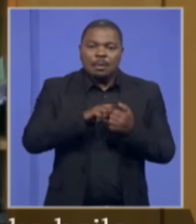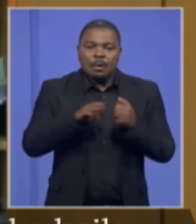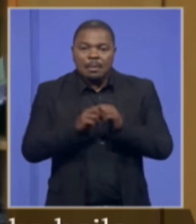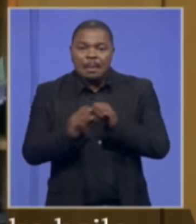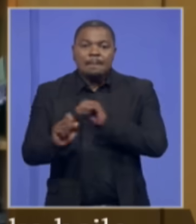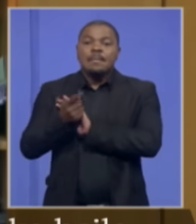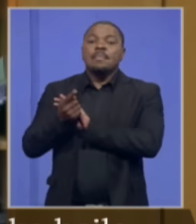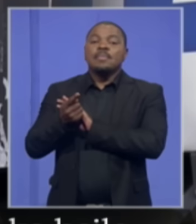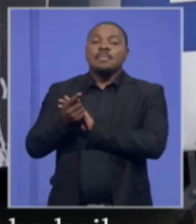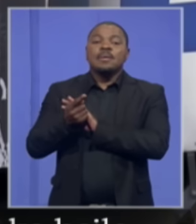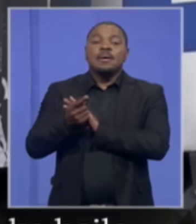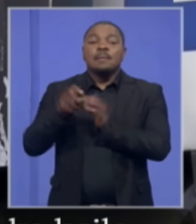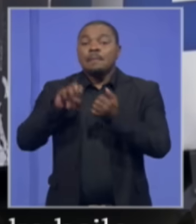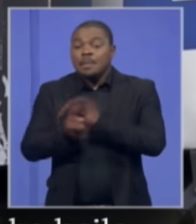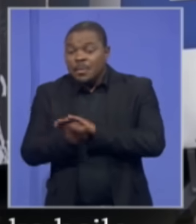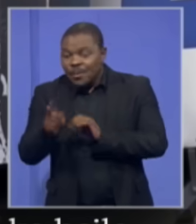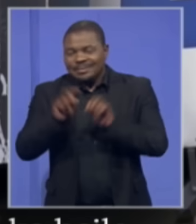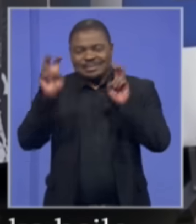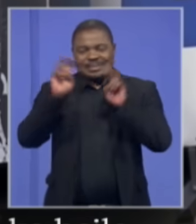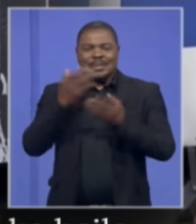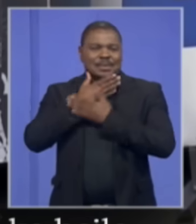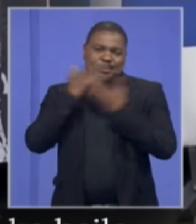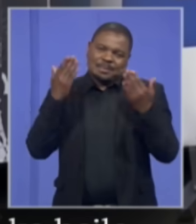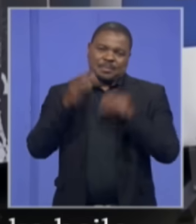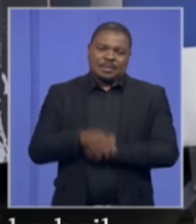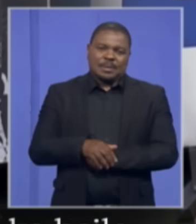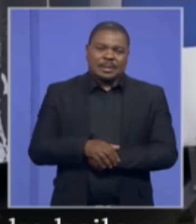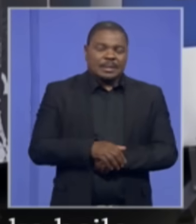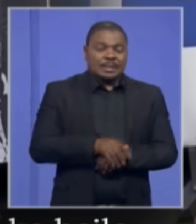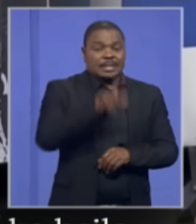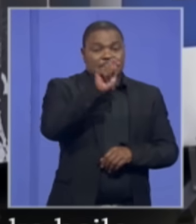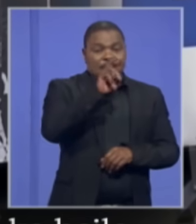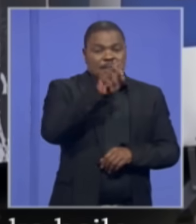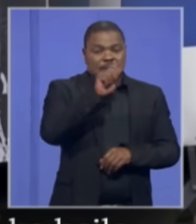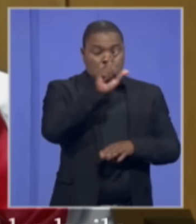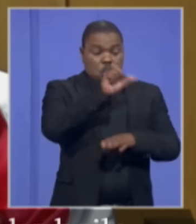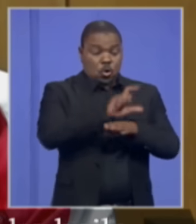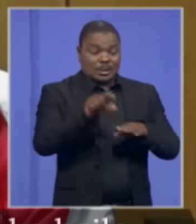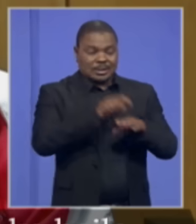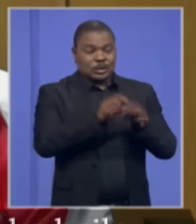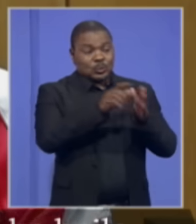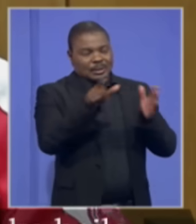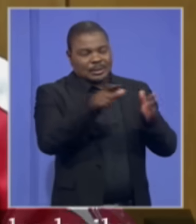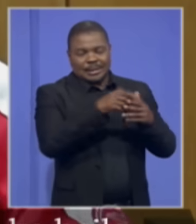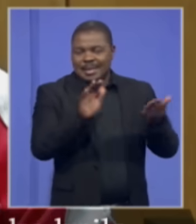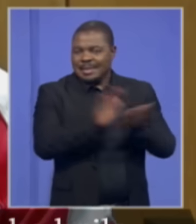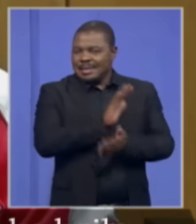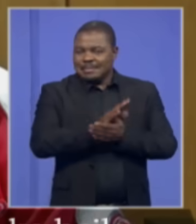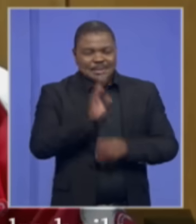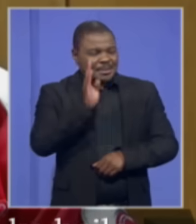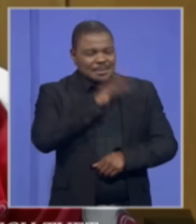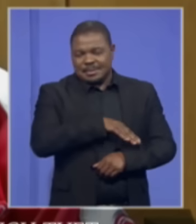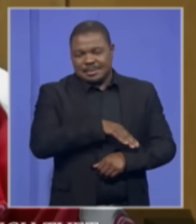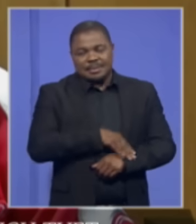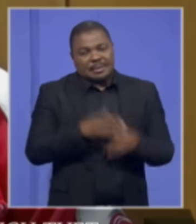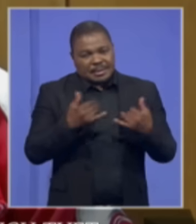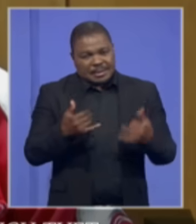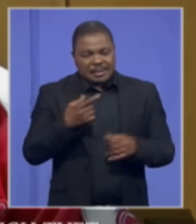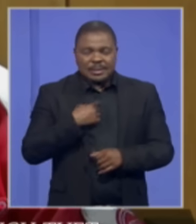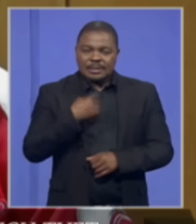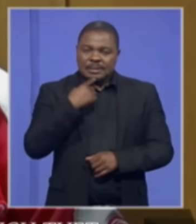go re dulang teng ha gona metlakase. Bana ba TVET College ga ba itumela ka seemo se se diragalang wa ntlhalogae re ile re batla go